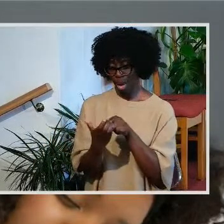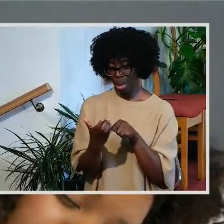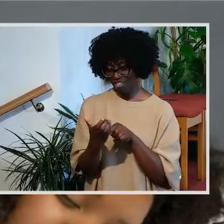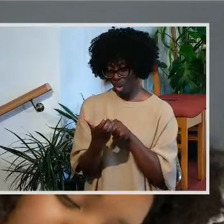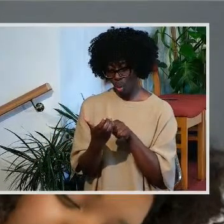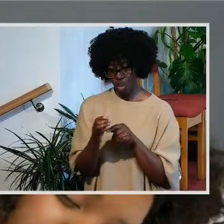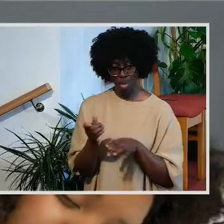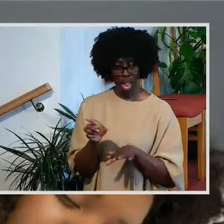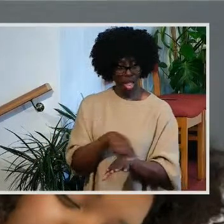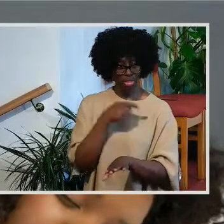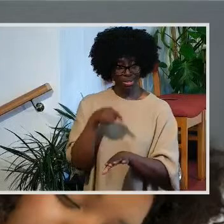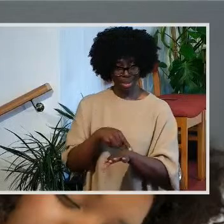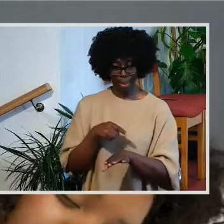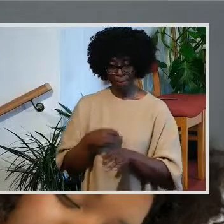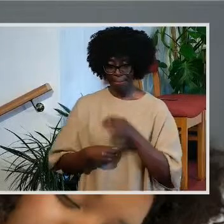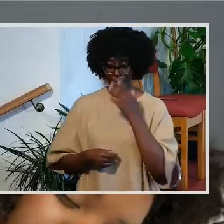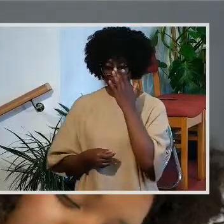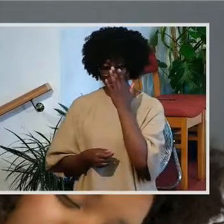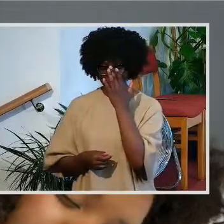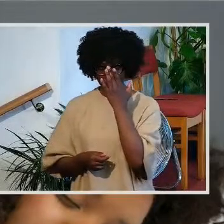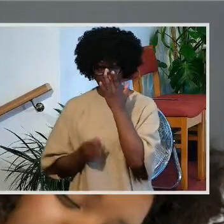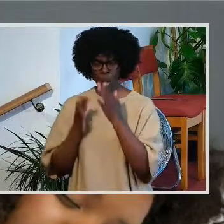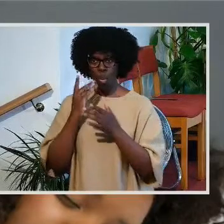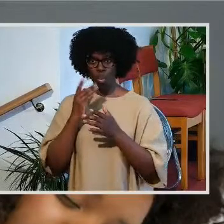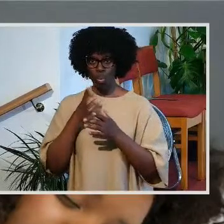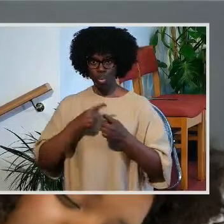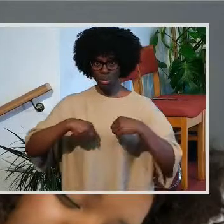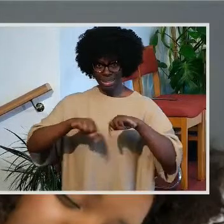And when we sleep, the body